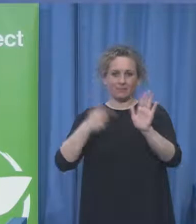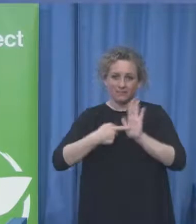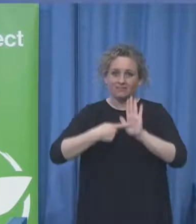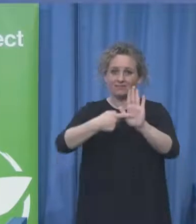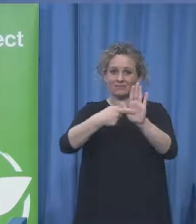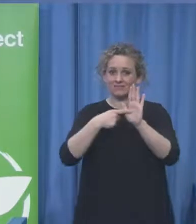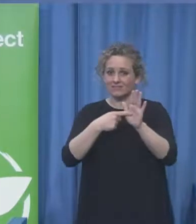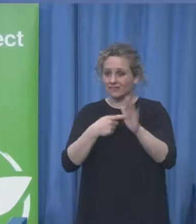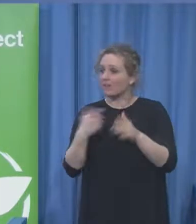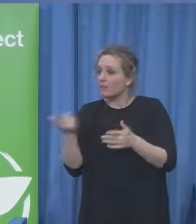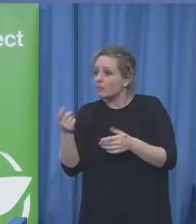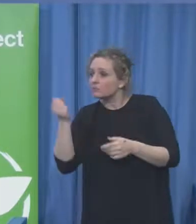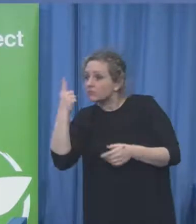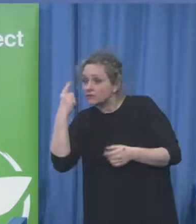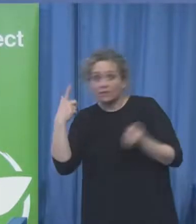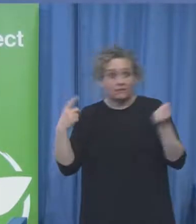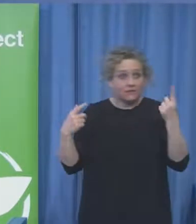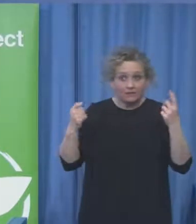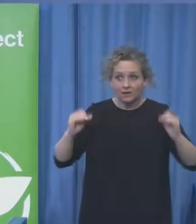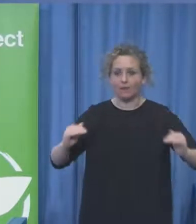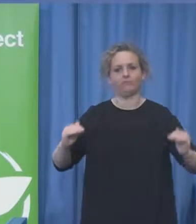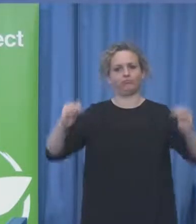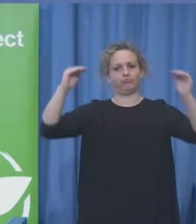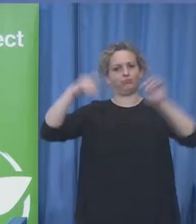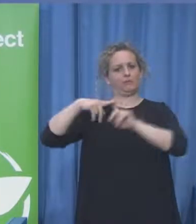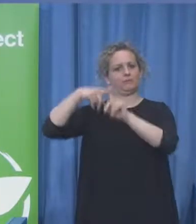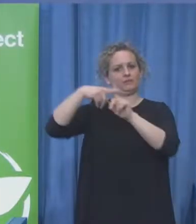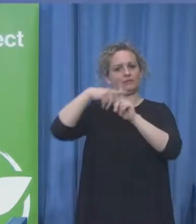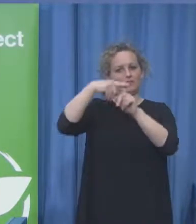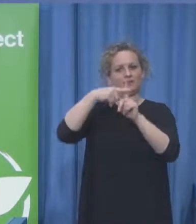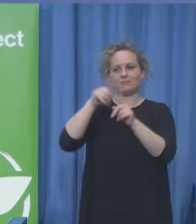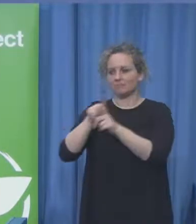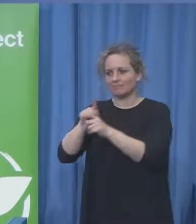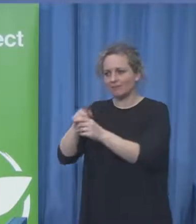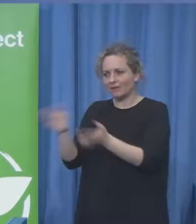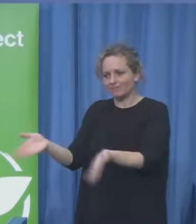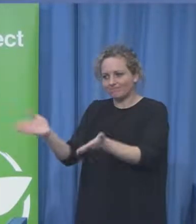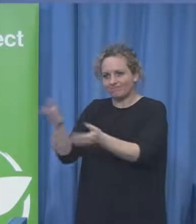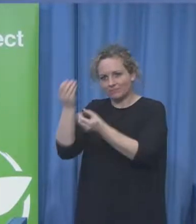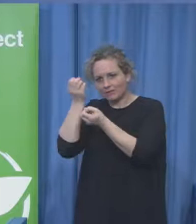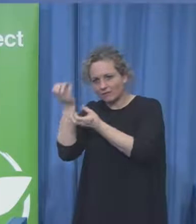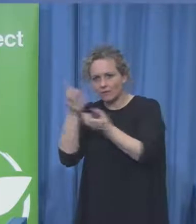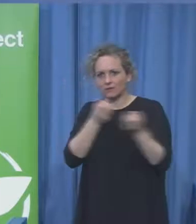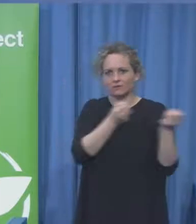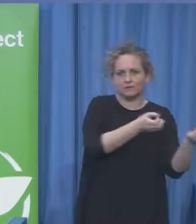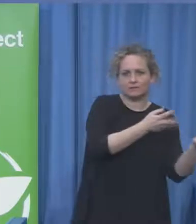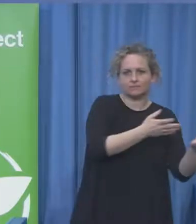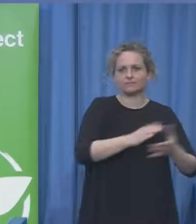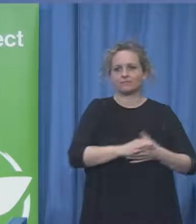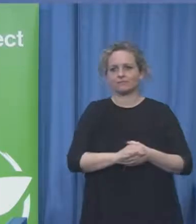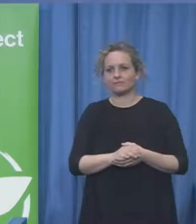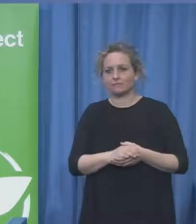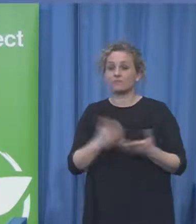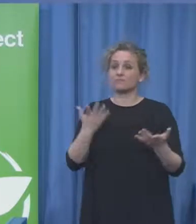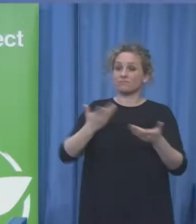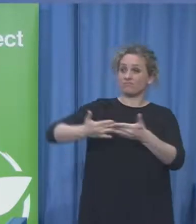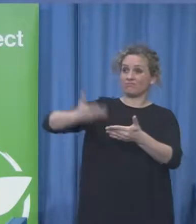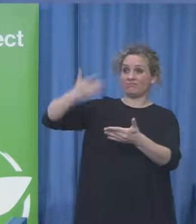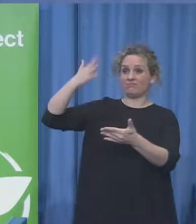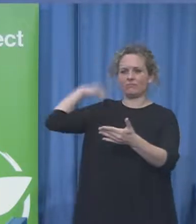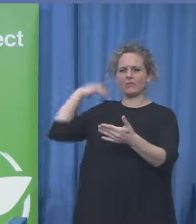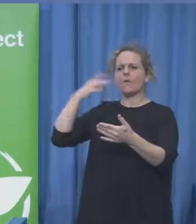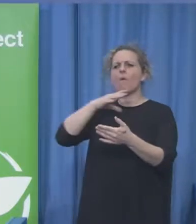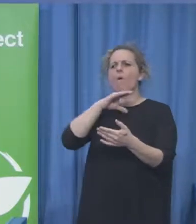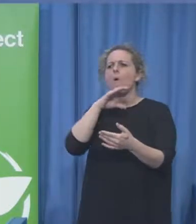who are playing very important roles in this regard, particularly in the context now achieving this sustainable